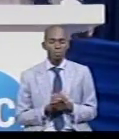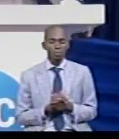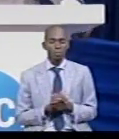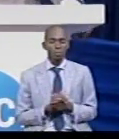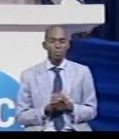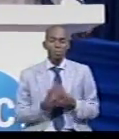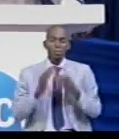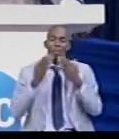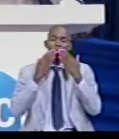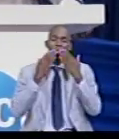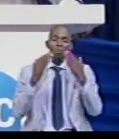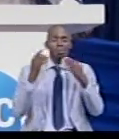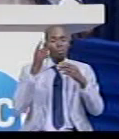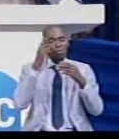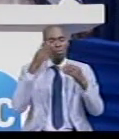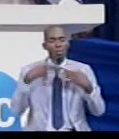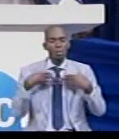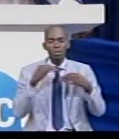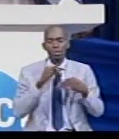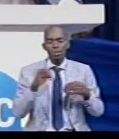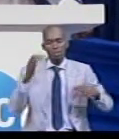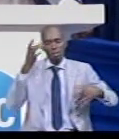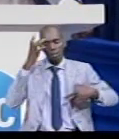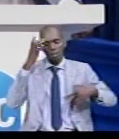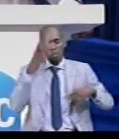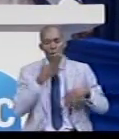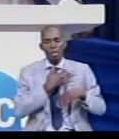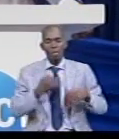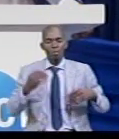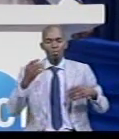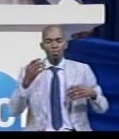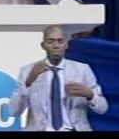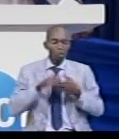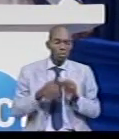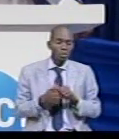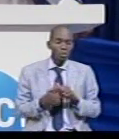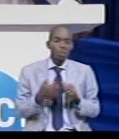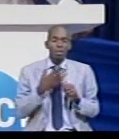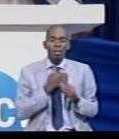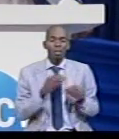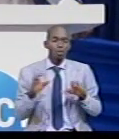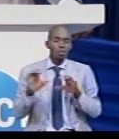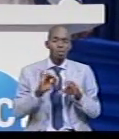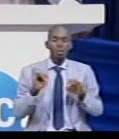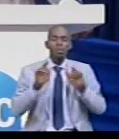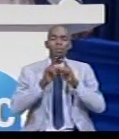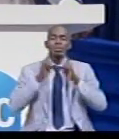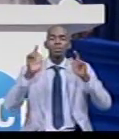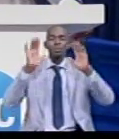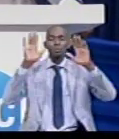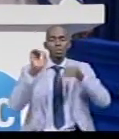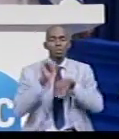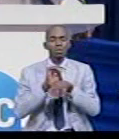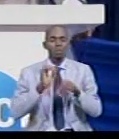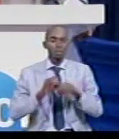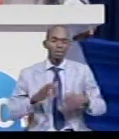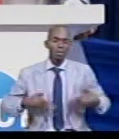Thank you for healing sicknesses and diseases and doing great miracles in the lives of your